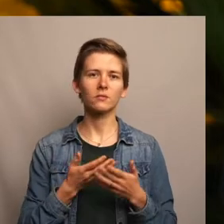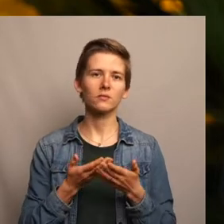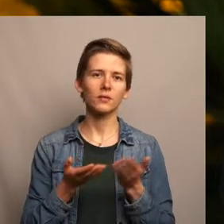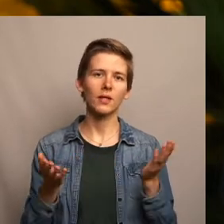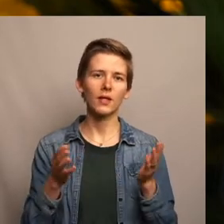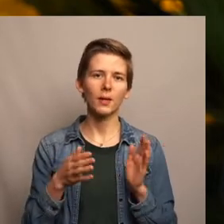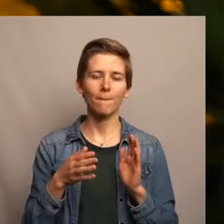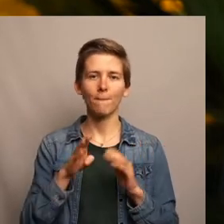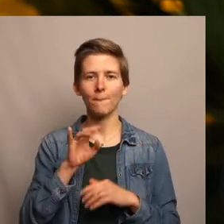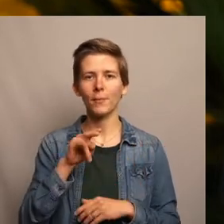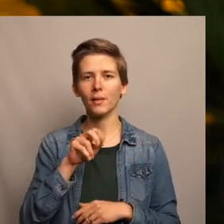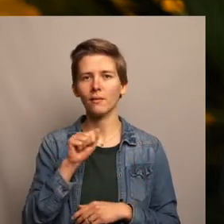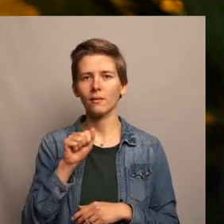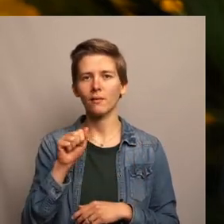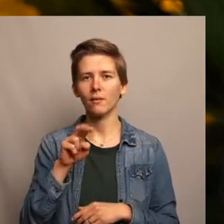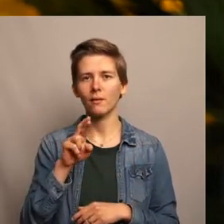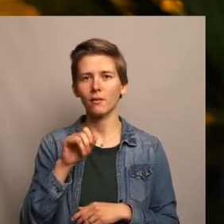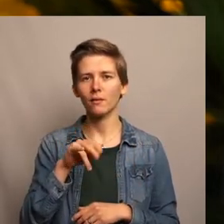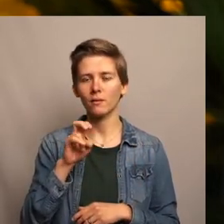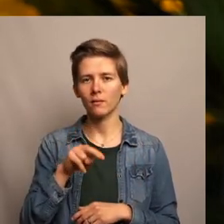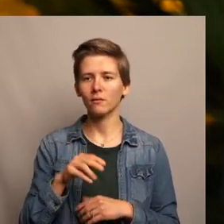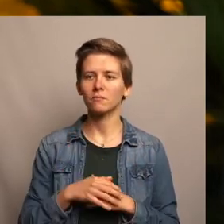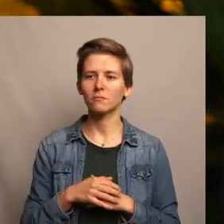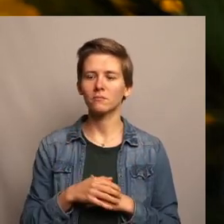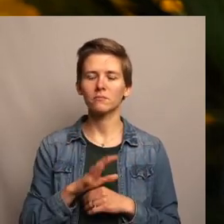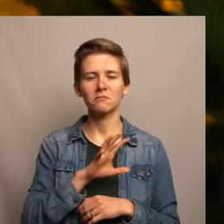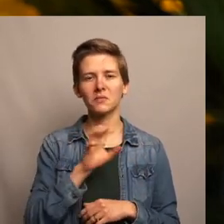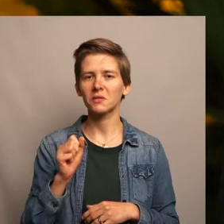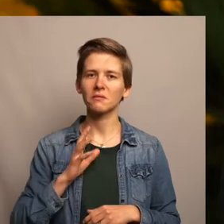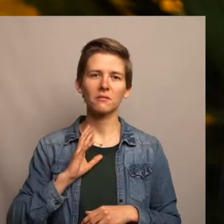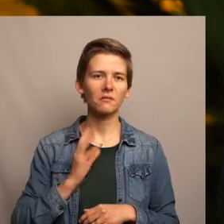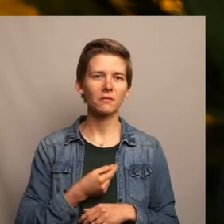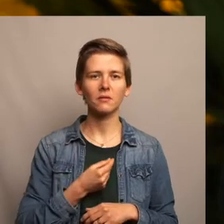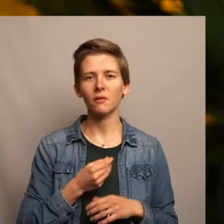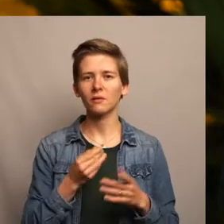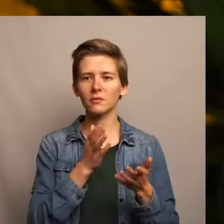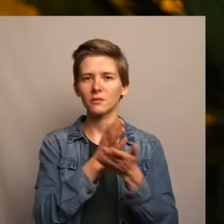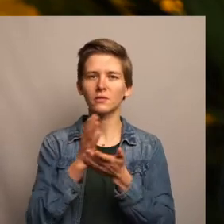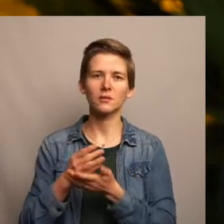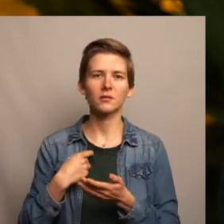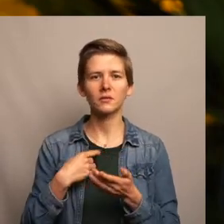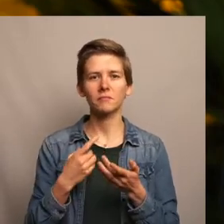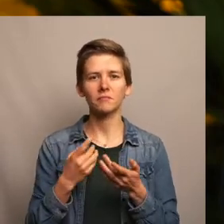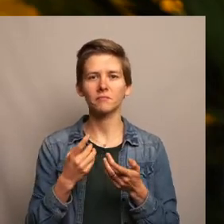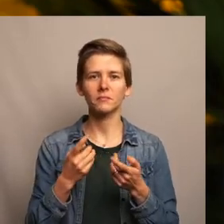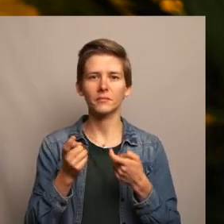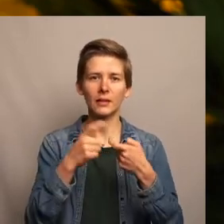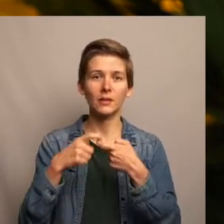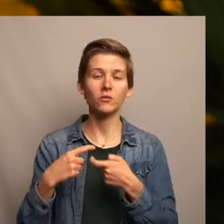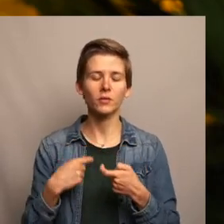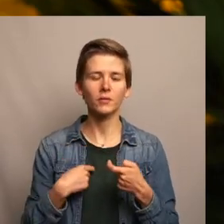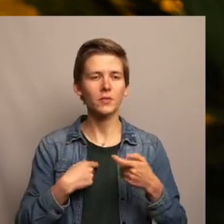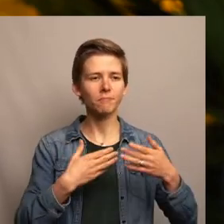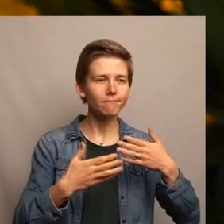and everything related to trans issues I will basically deal with